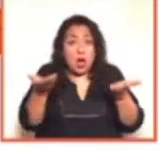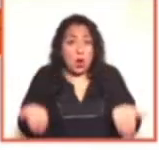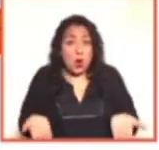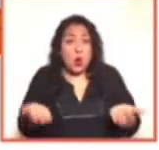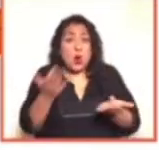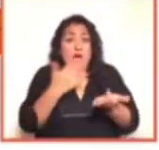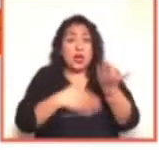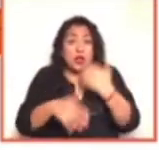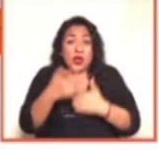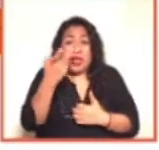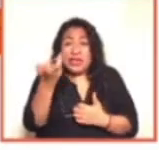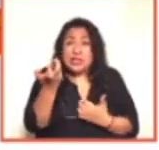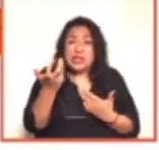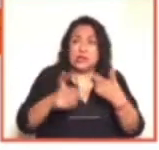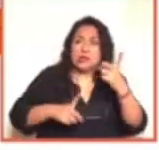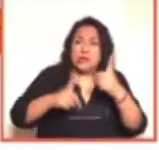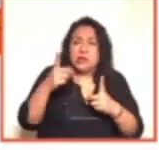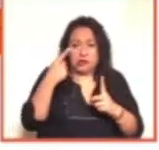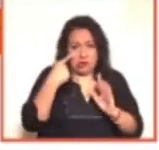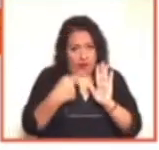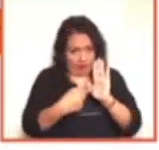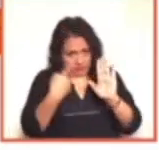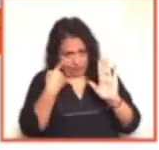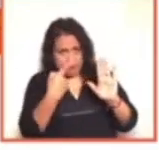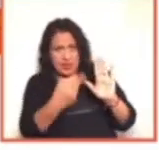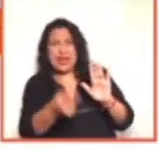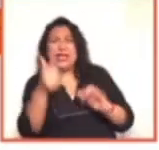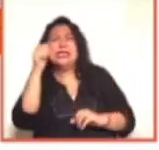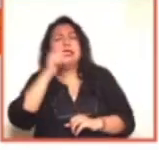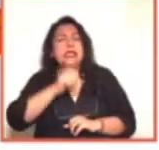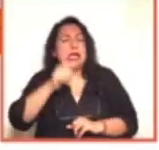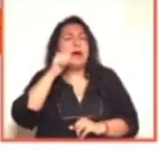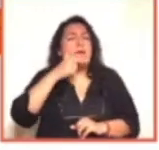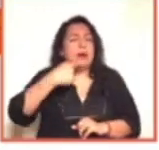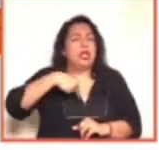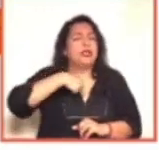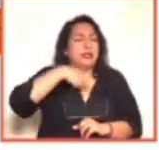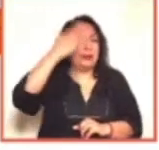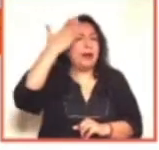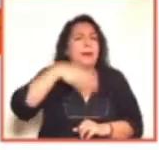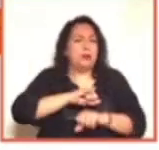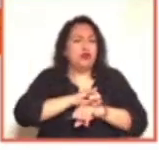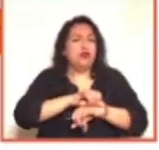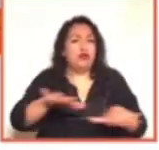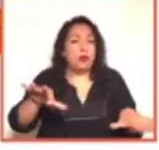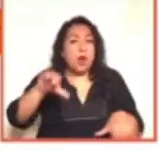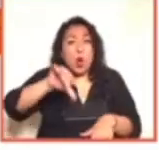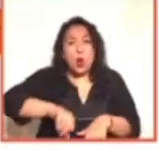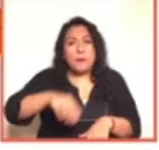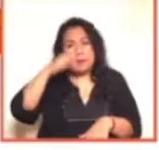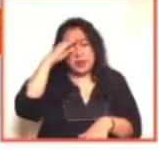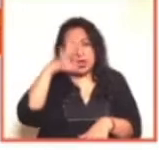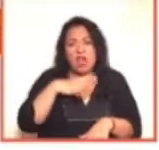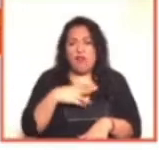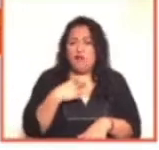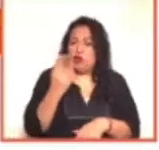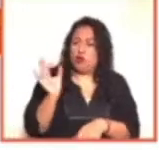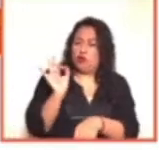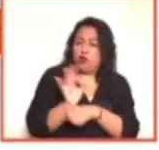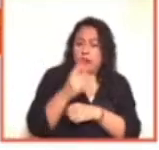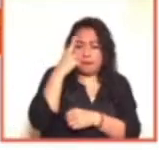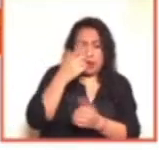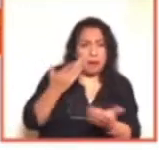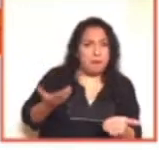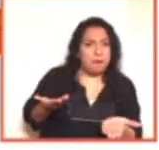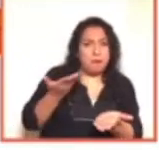now being exposed. We always had the data, but now I feel like as a field, we have the voice